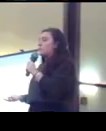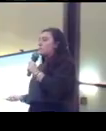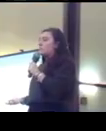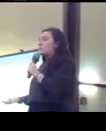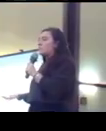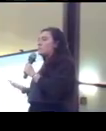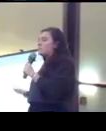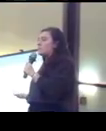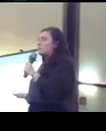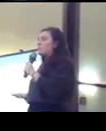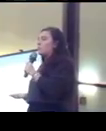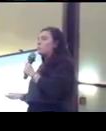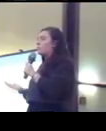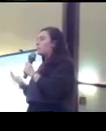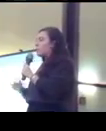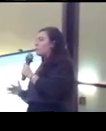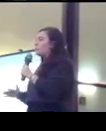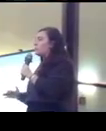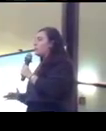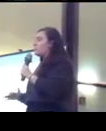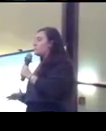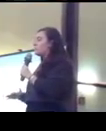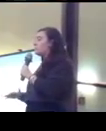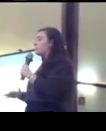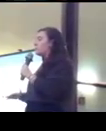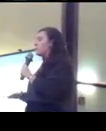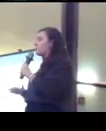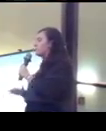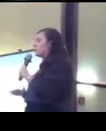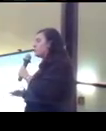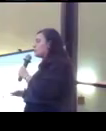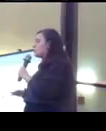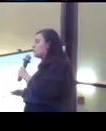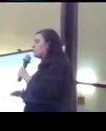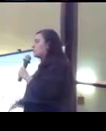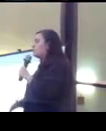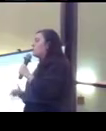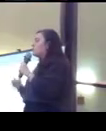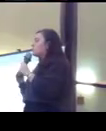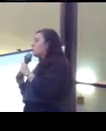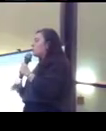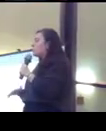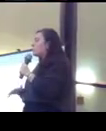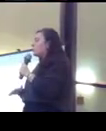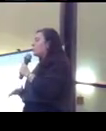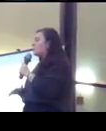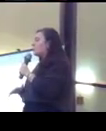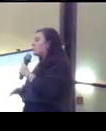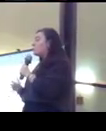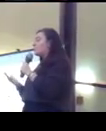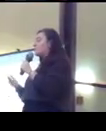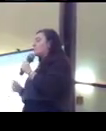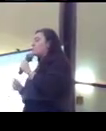on guiding decisions. That's something that's available. What are the top priority items that we need to address for transportation mobility? It also helps